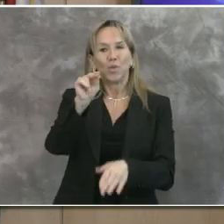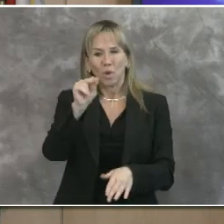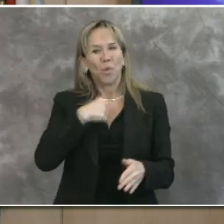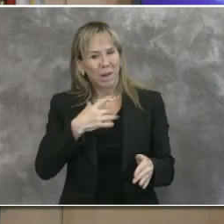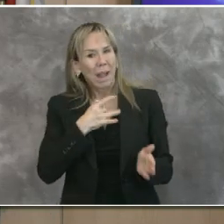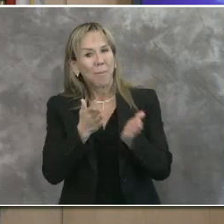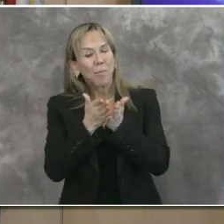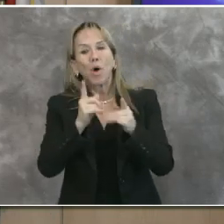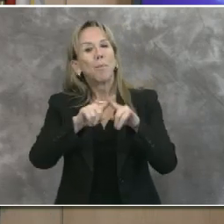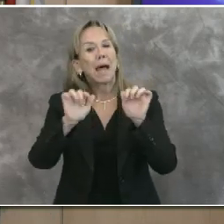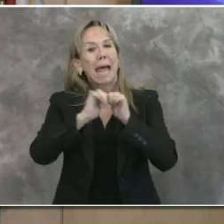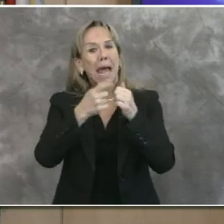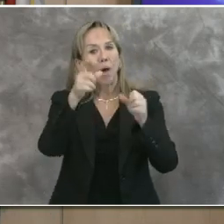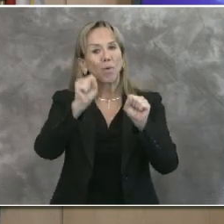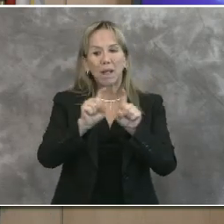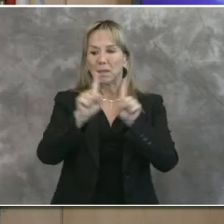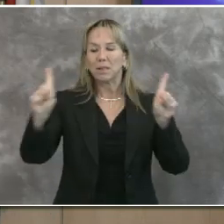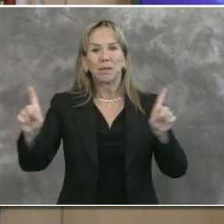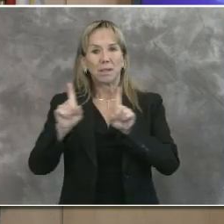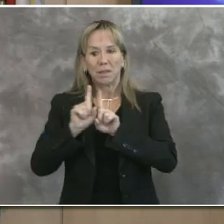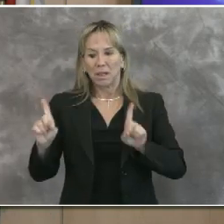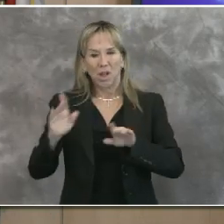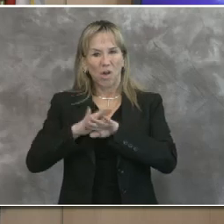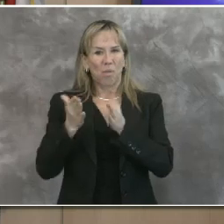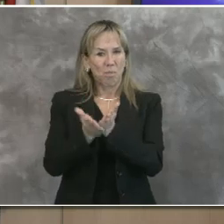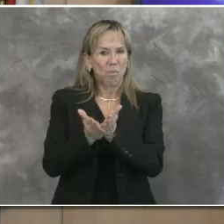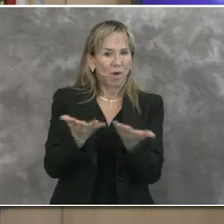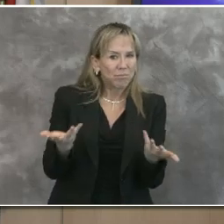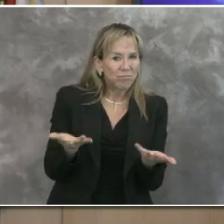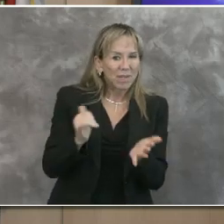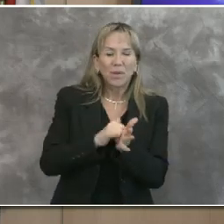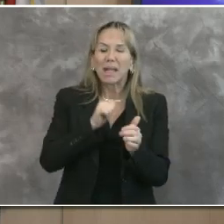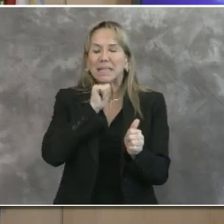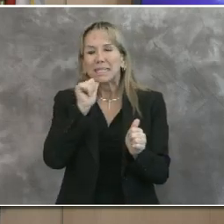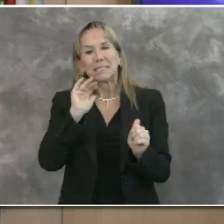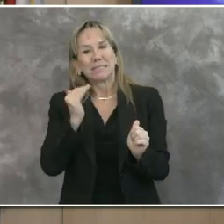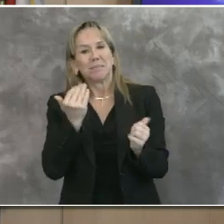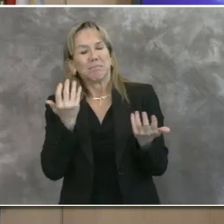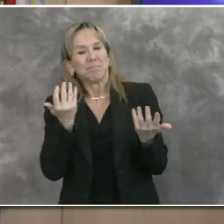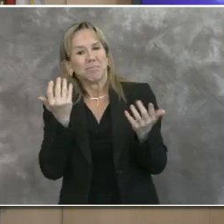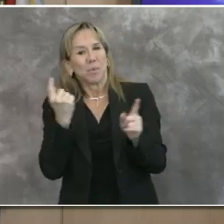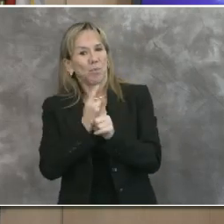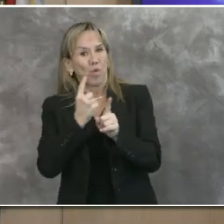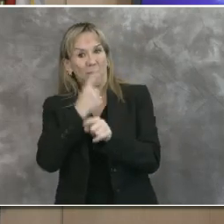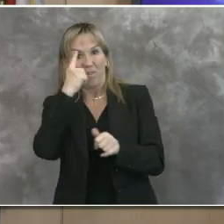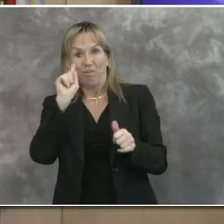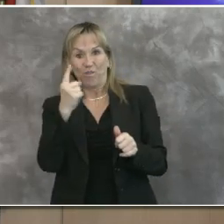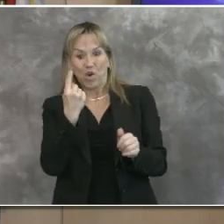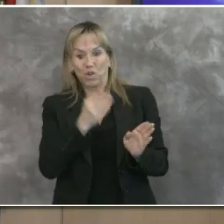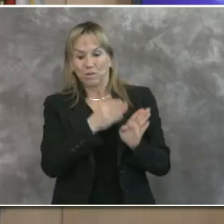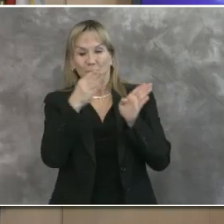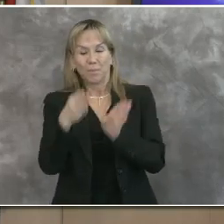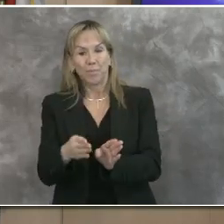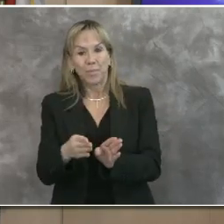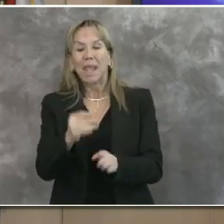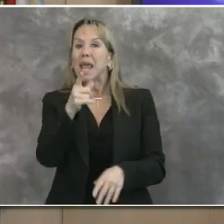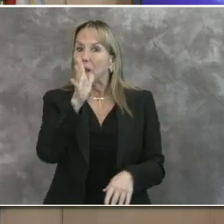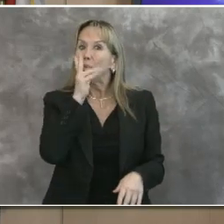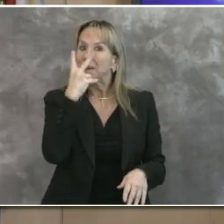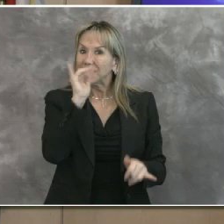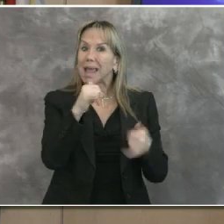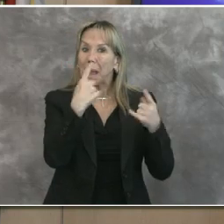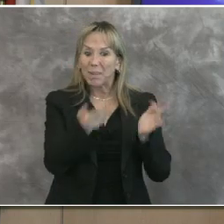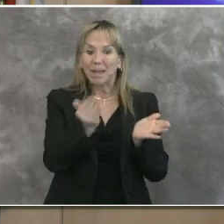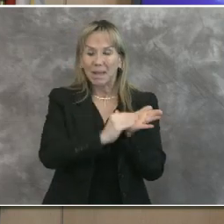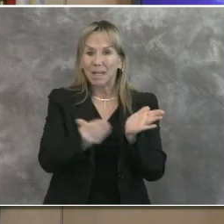It's just that it wasn't the most appropriate first step. And this is an example that you are likely to see replicated in multiple phases as